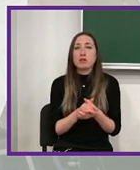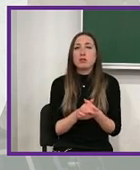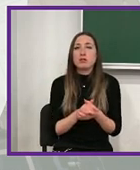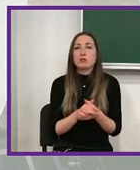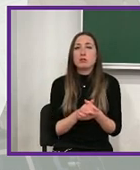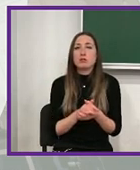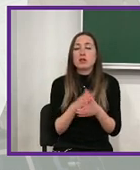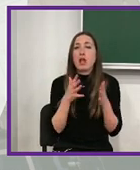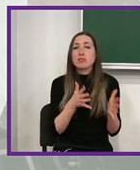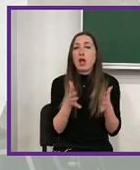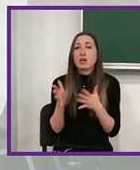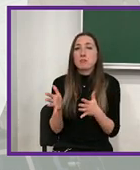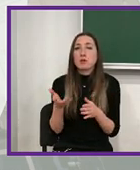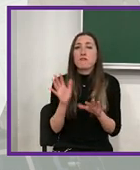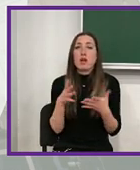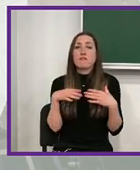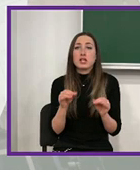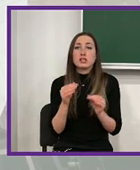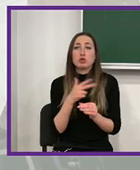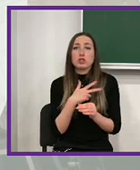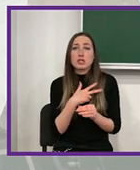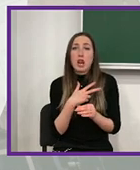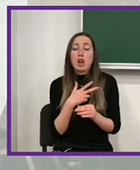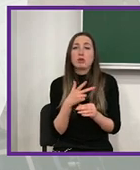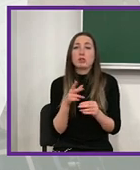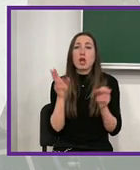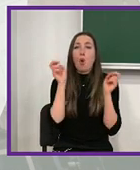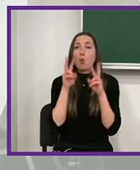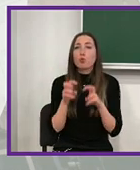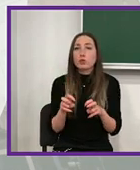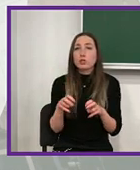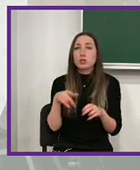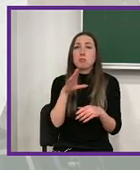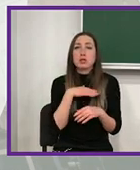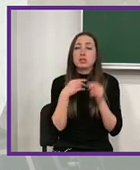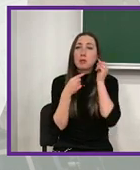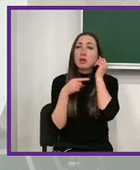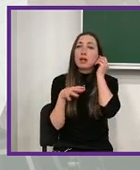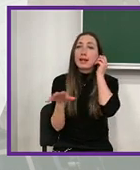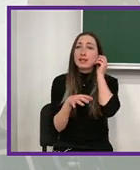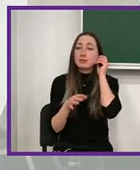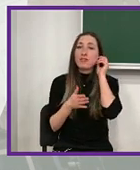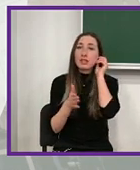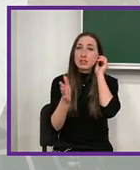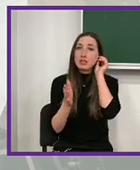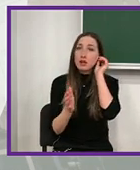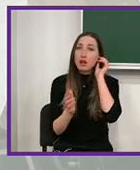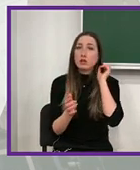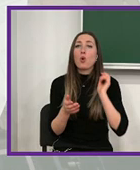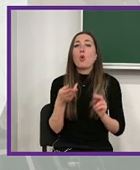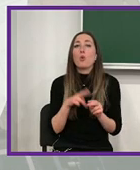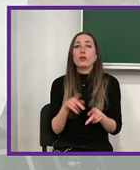social audits, we have actions that we put in place. For the human rights impact assessments, we have local action